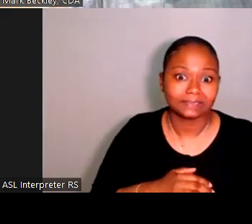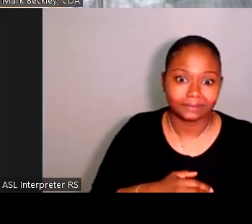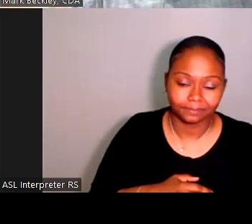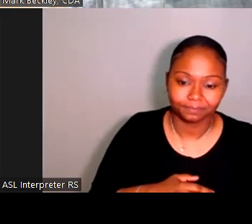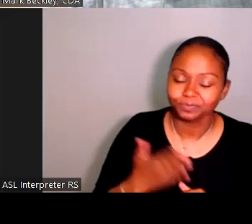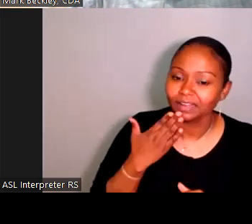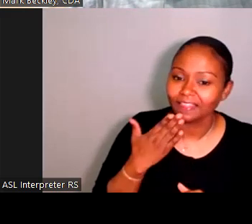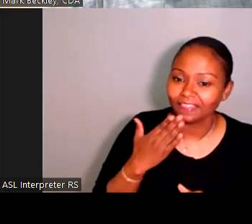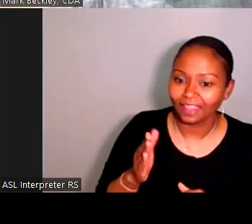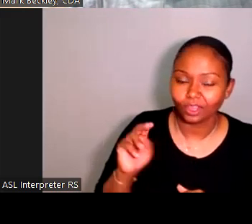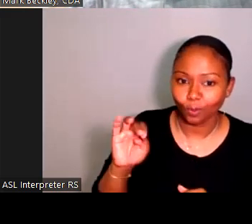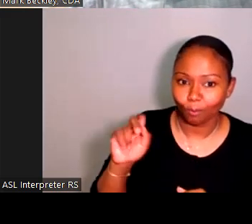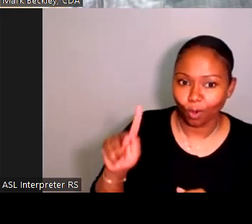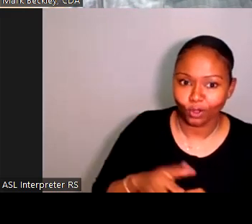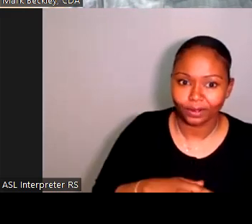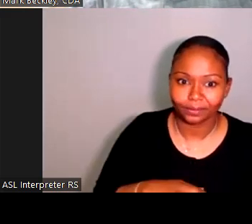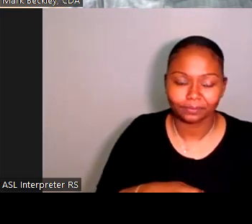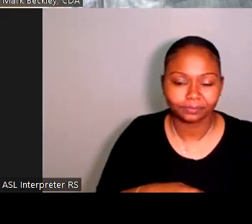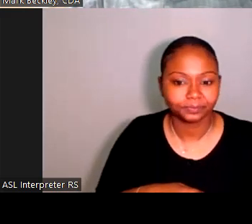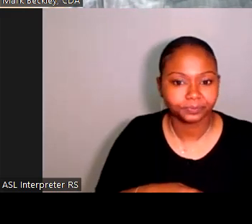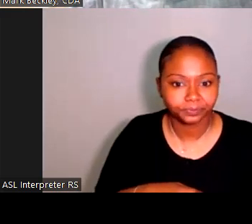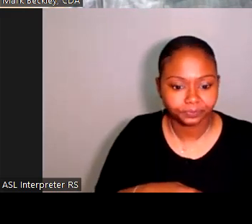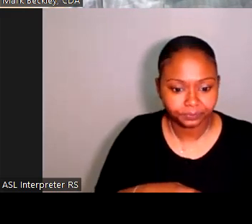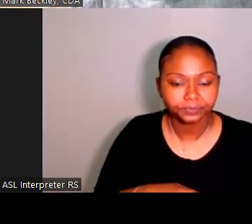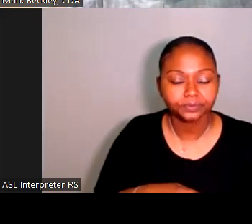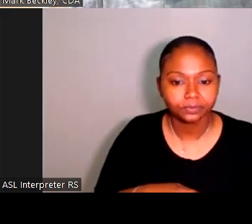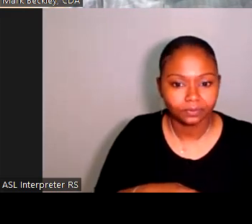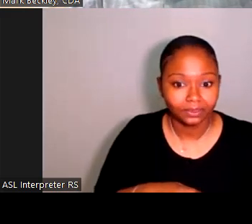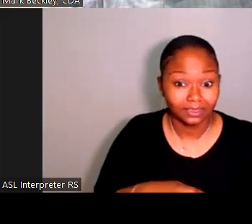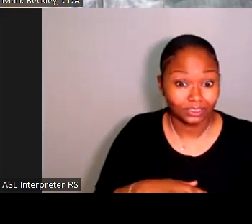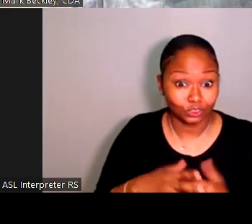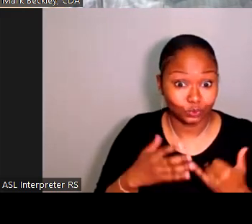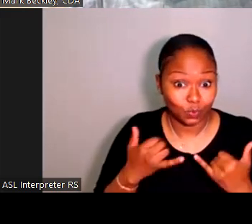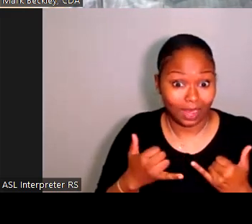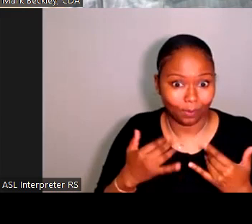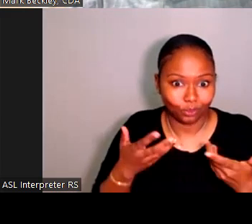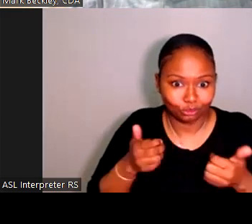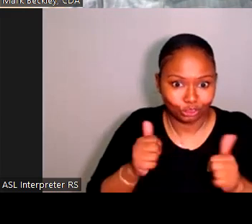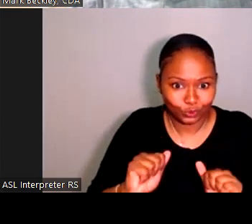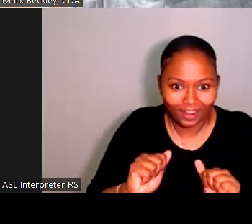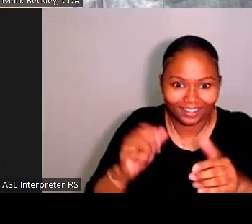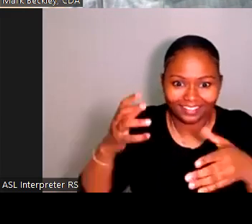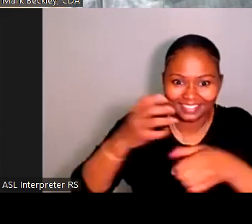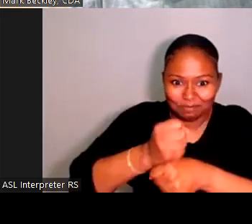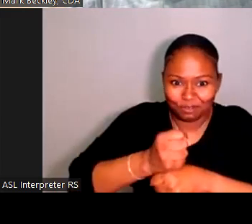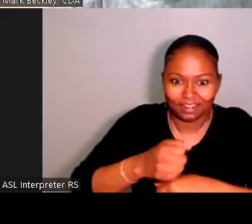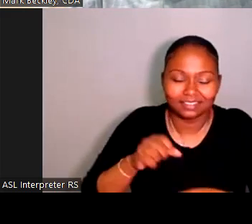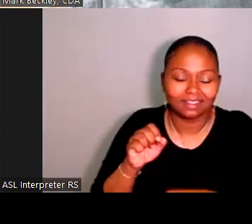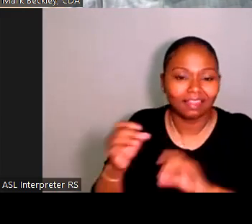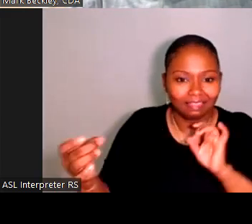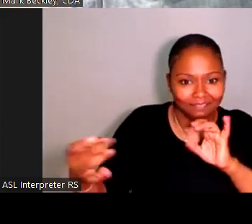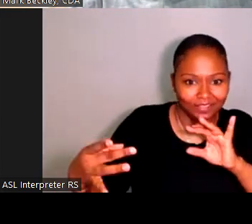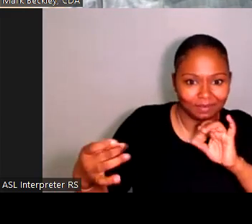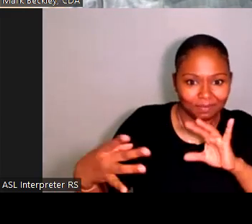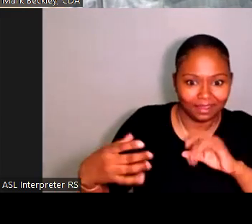Thank you for those comments, Mark. I'm going to take a stab at summarizing this feedback. I took